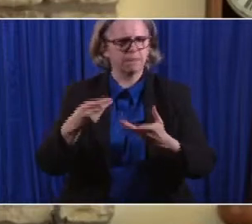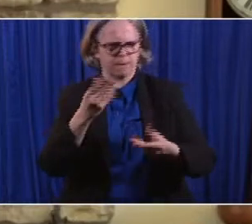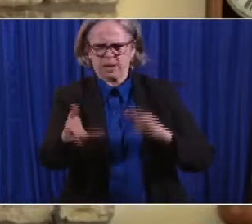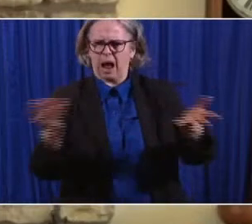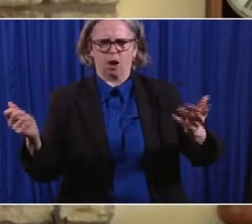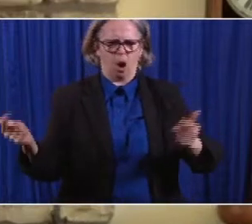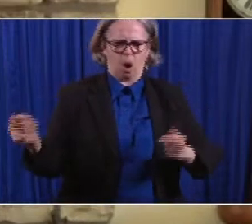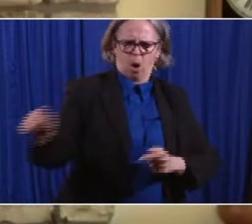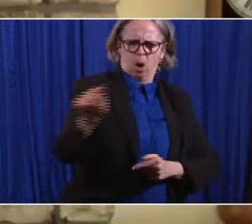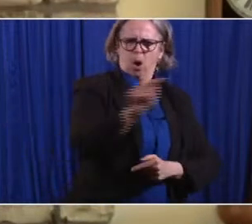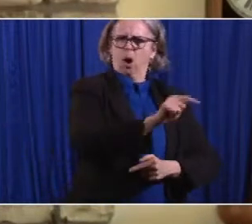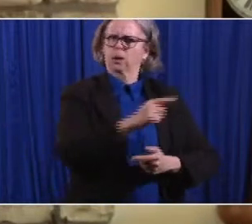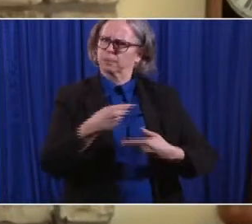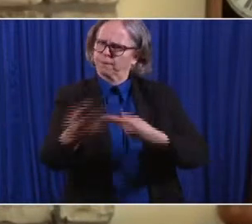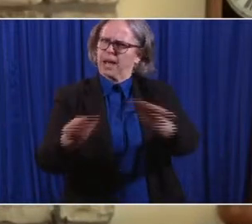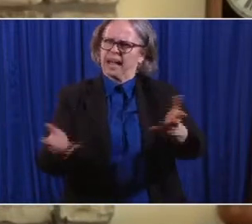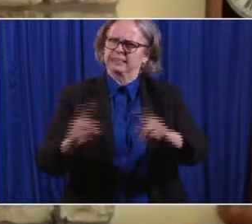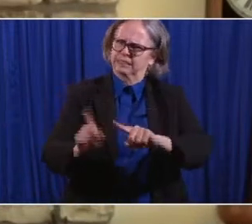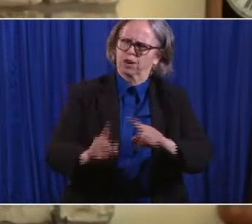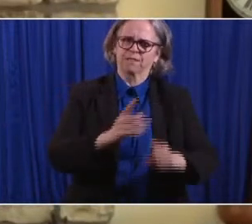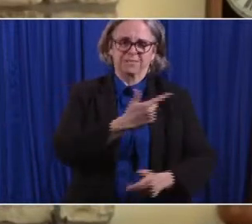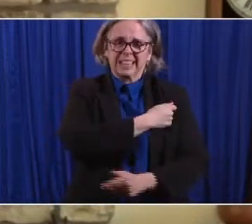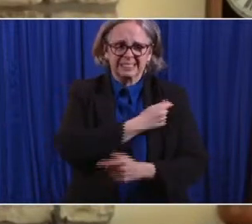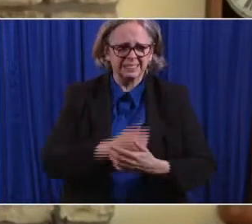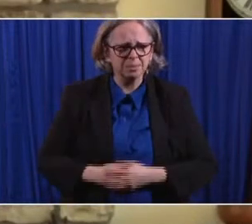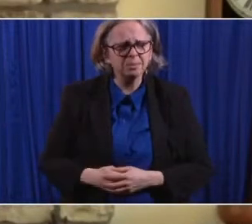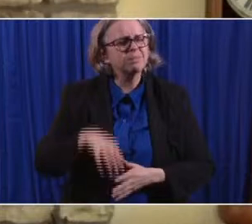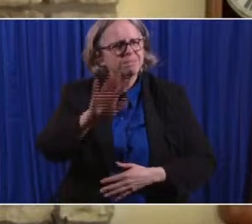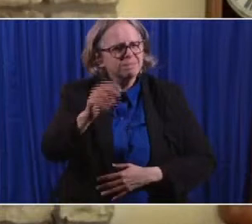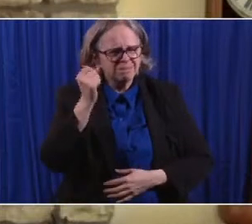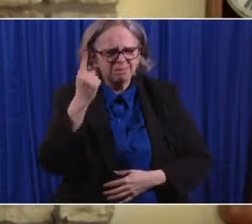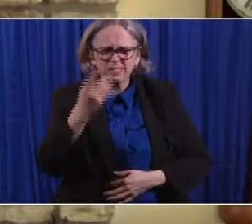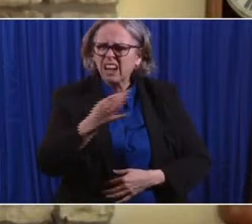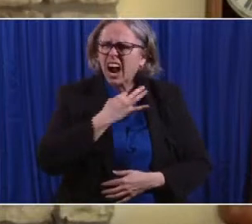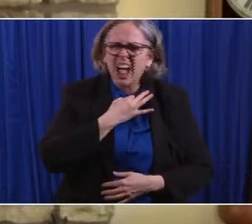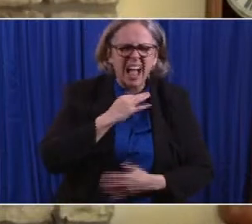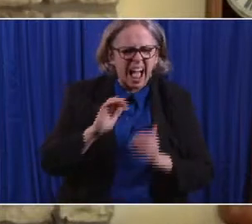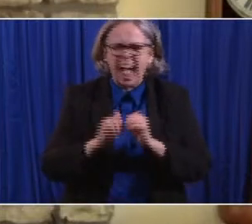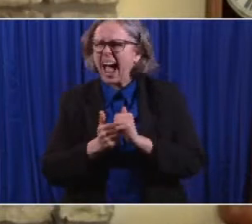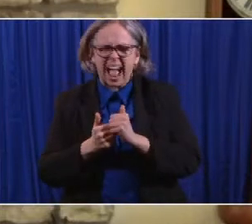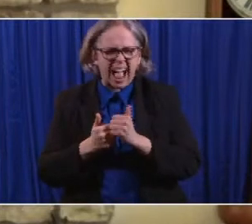If you want to take a look and see the list, you can find that on